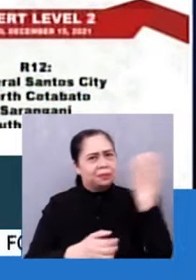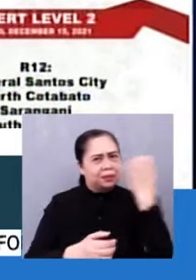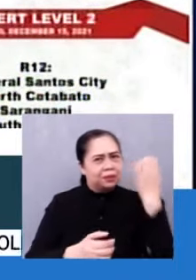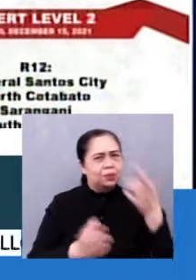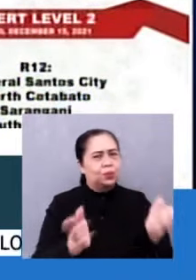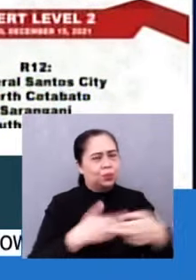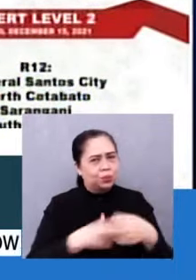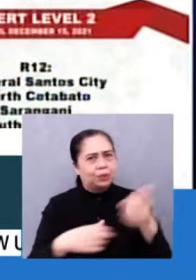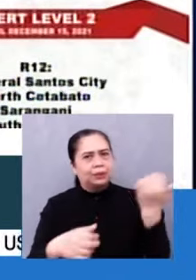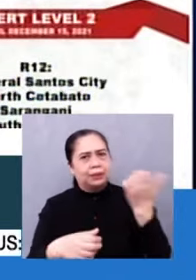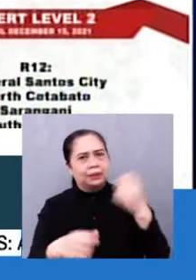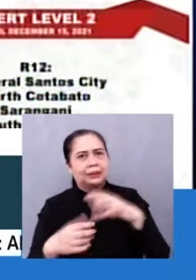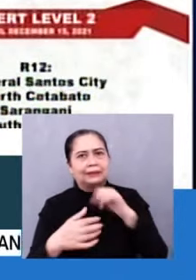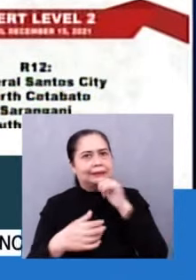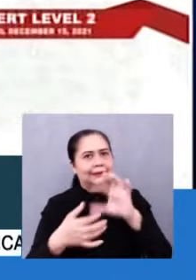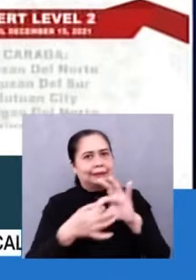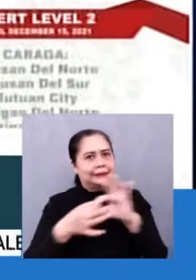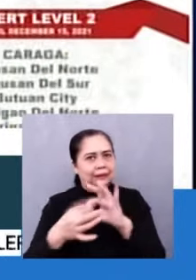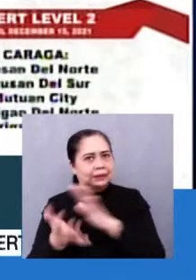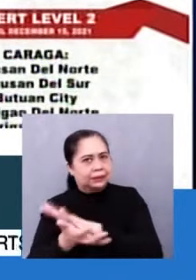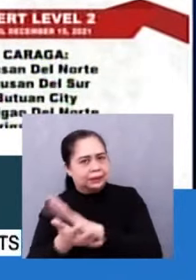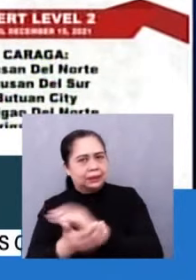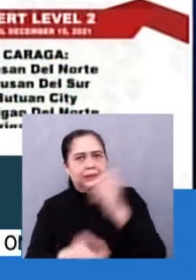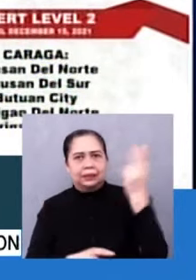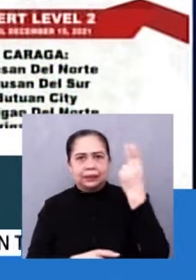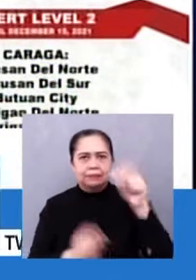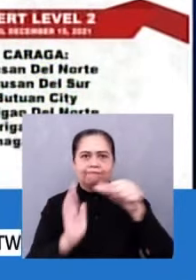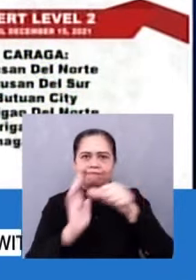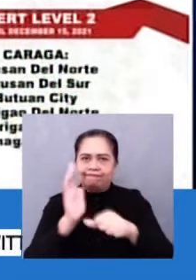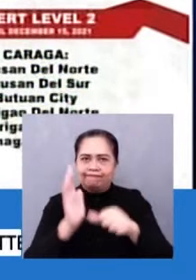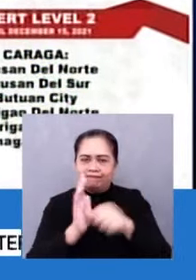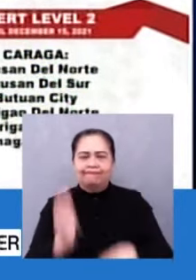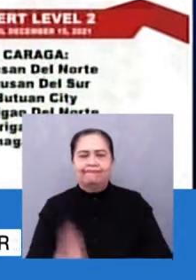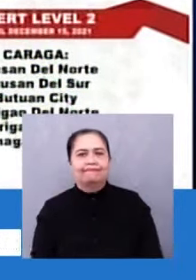mga kailangang urgent surgical operations.